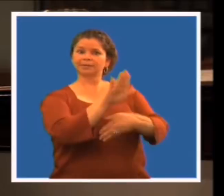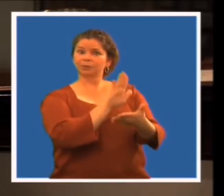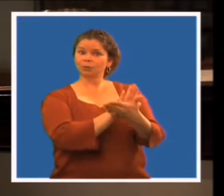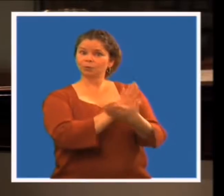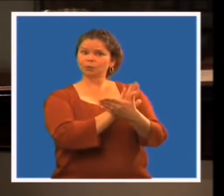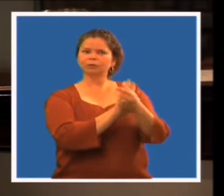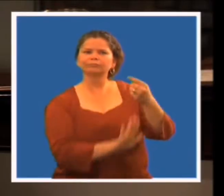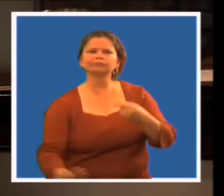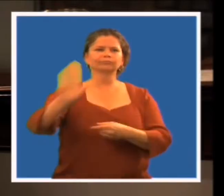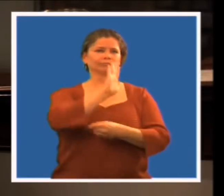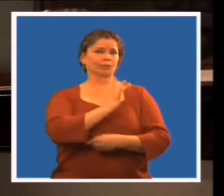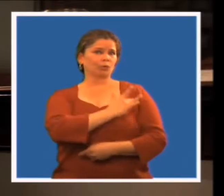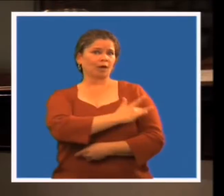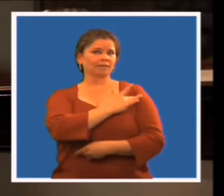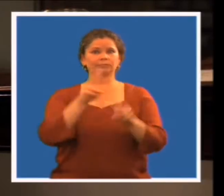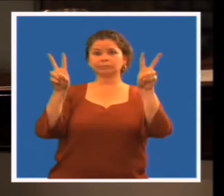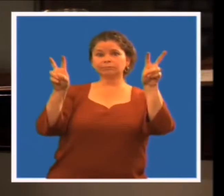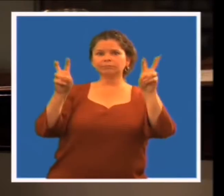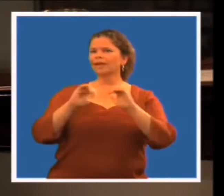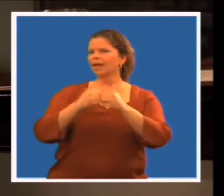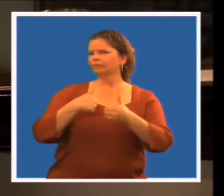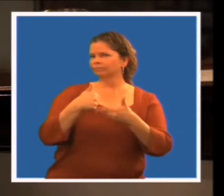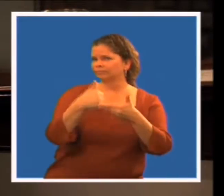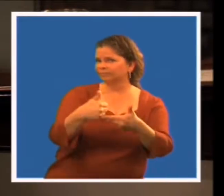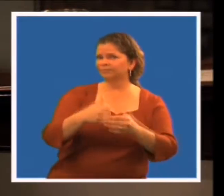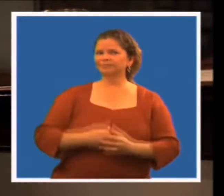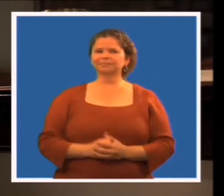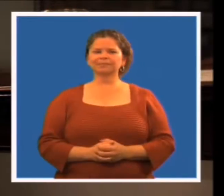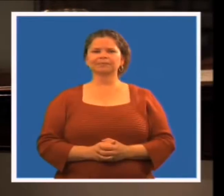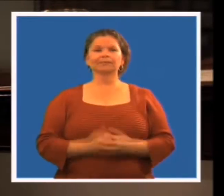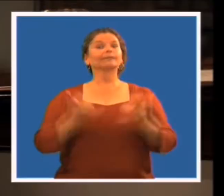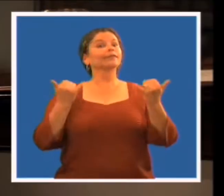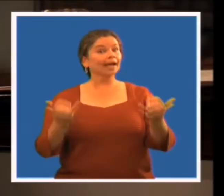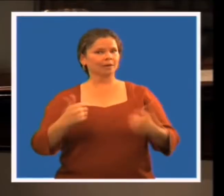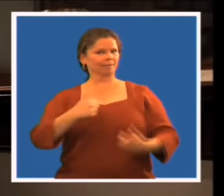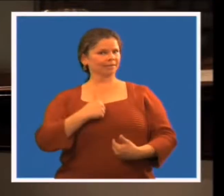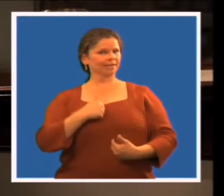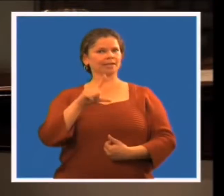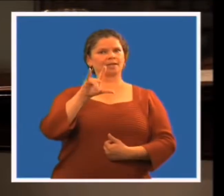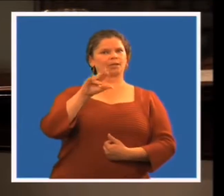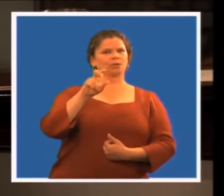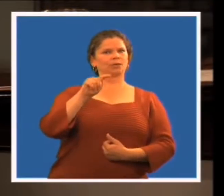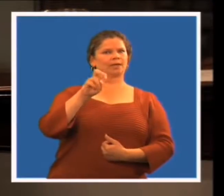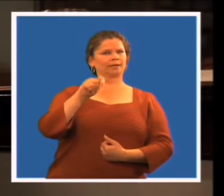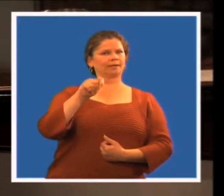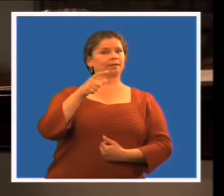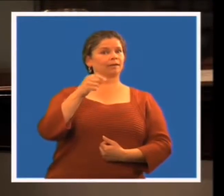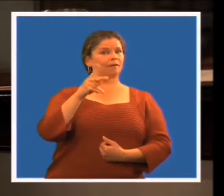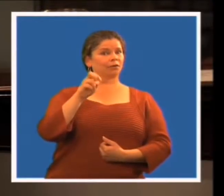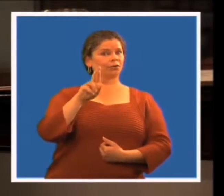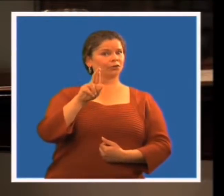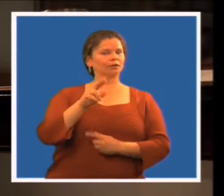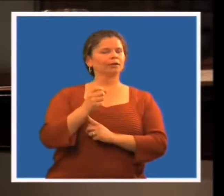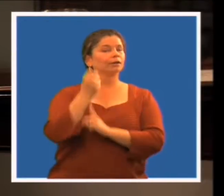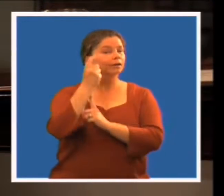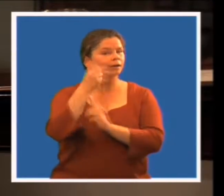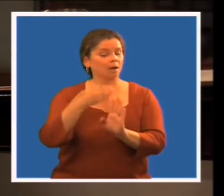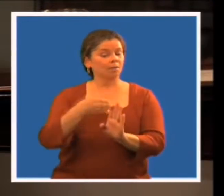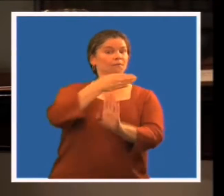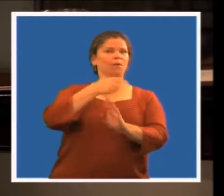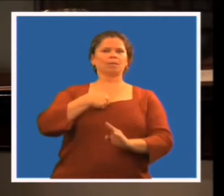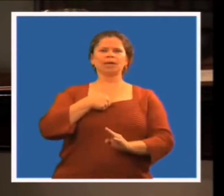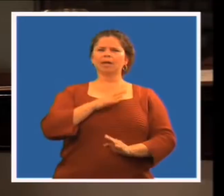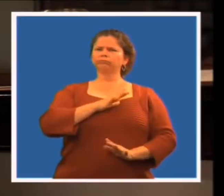to How May I Help You? A video about accessibility in schools across the province.